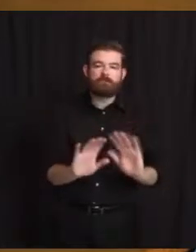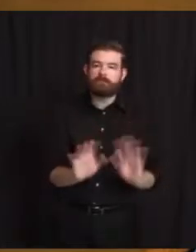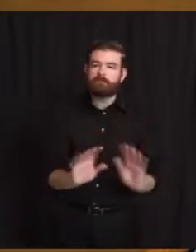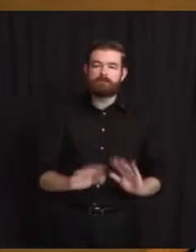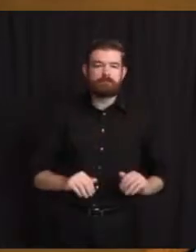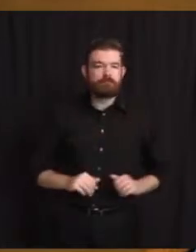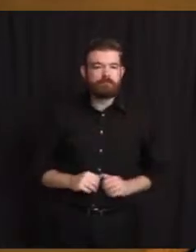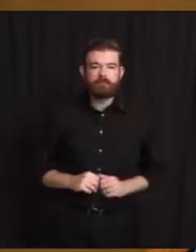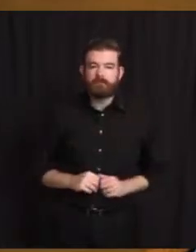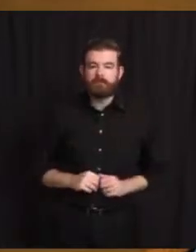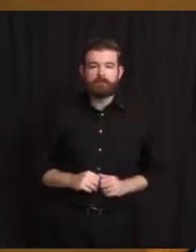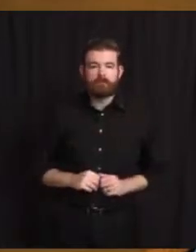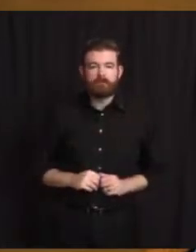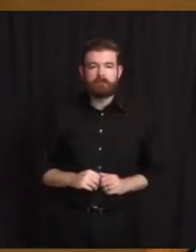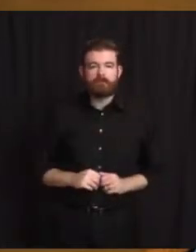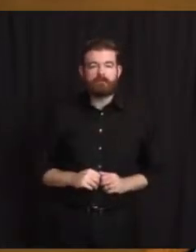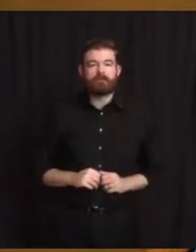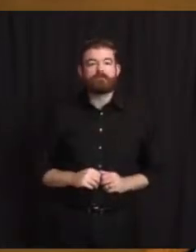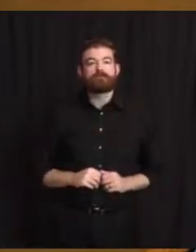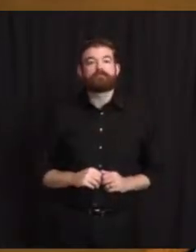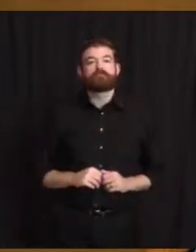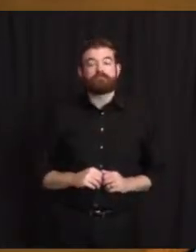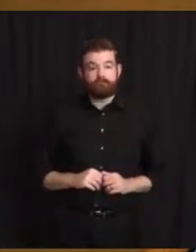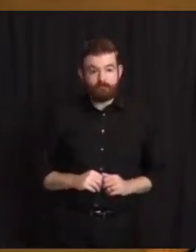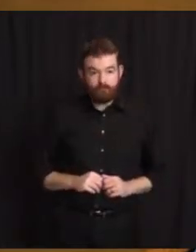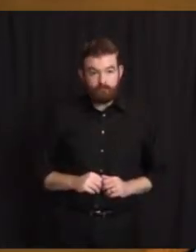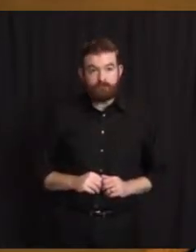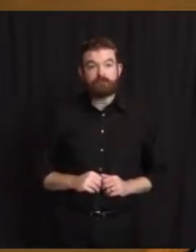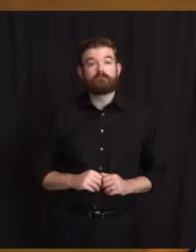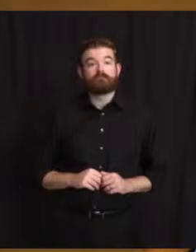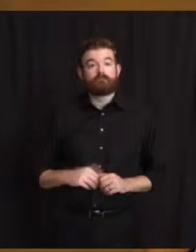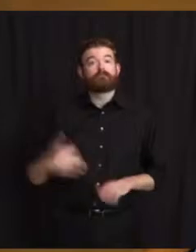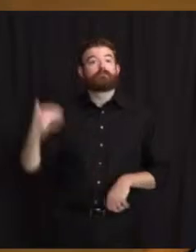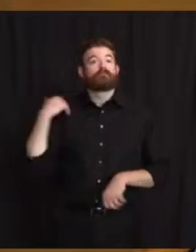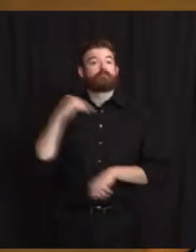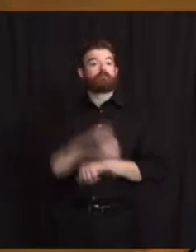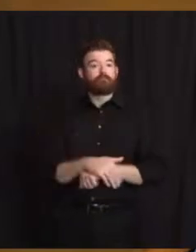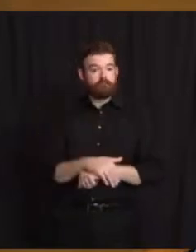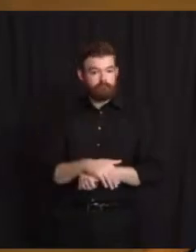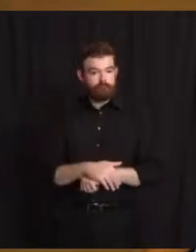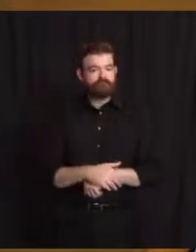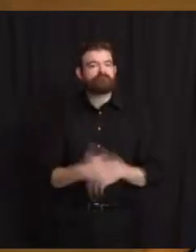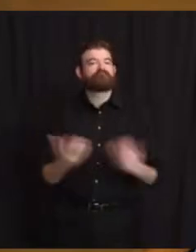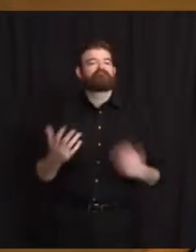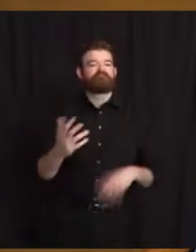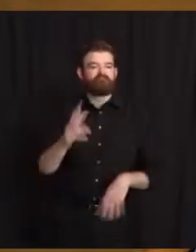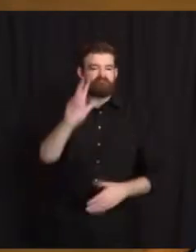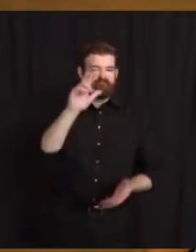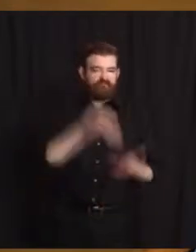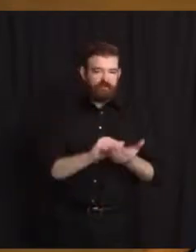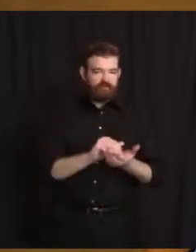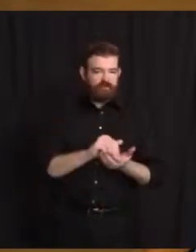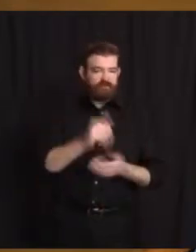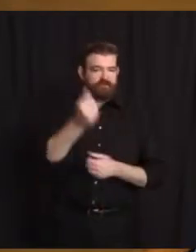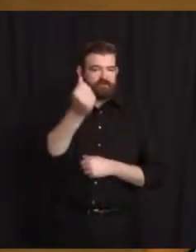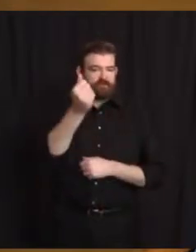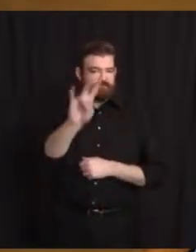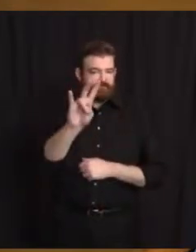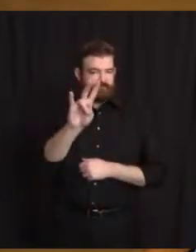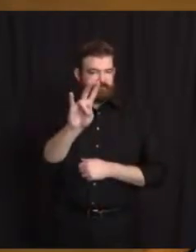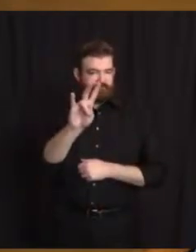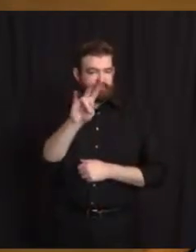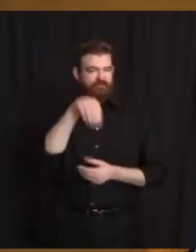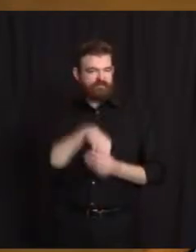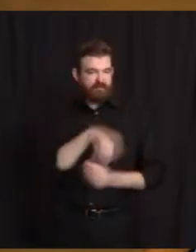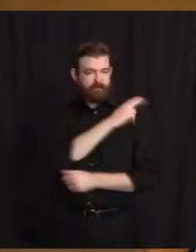governor shared, our hospitals reported 3,017 hospitalizations with 846 individuals